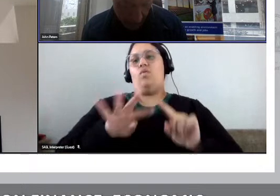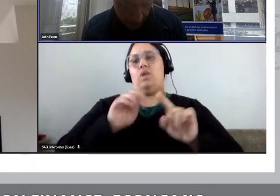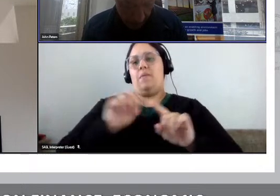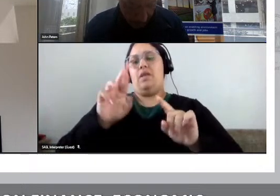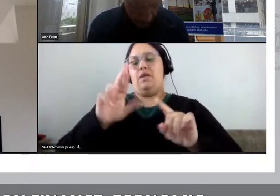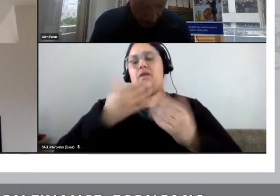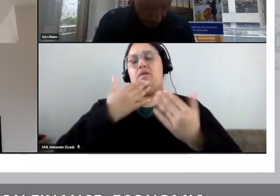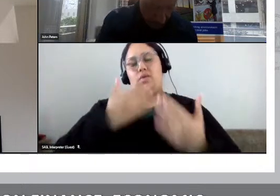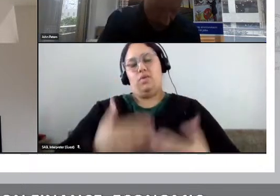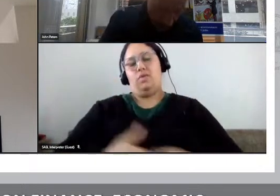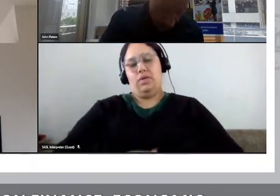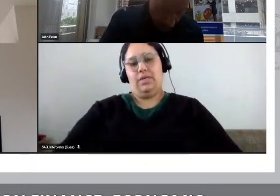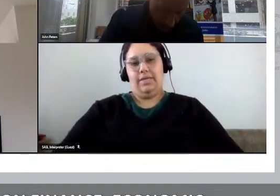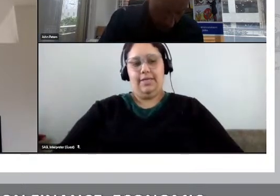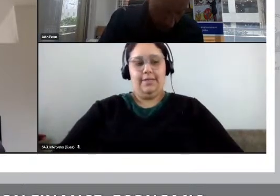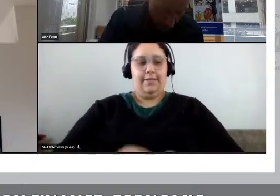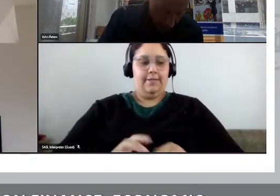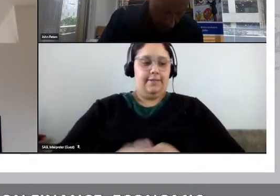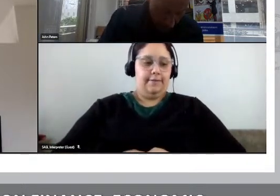Thank you.